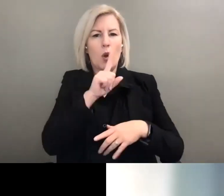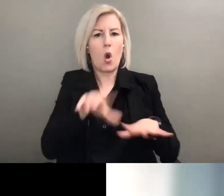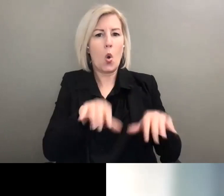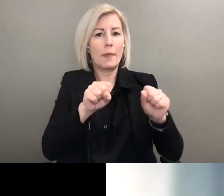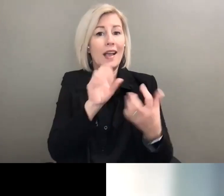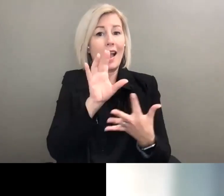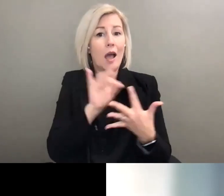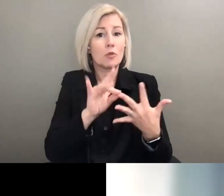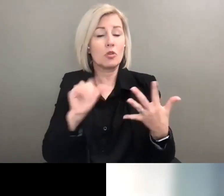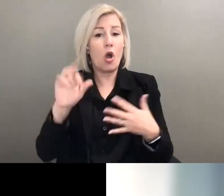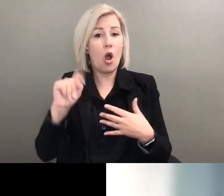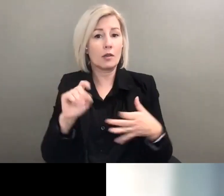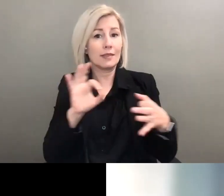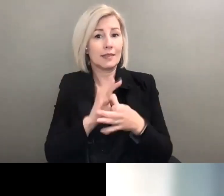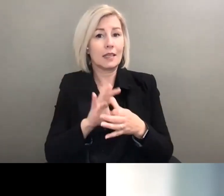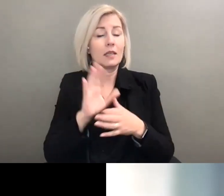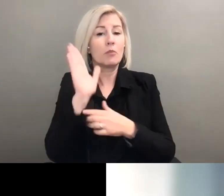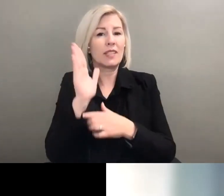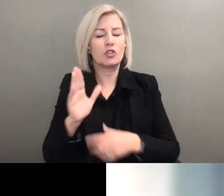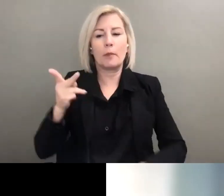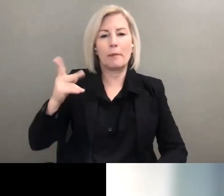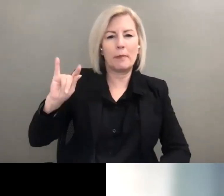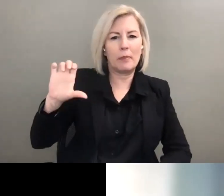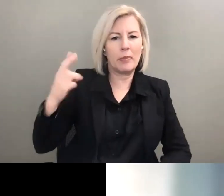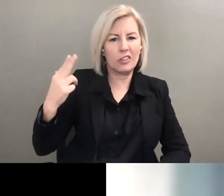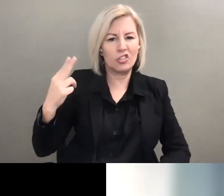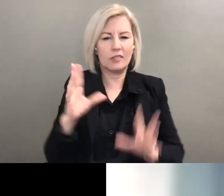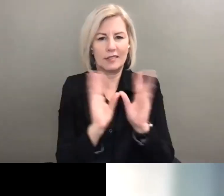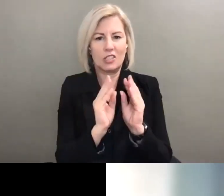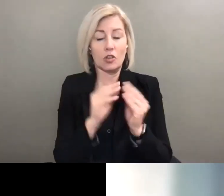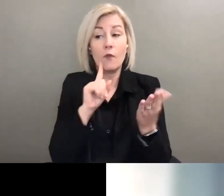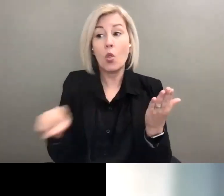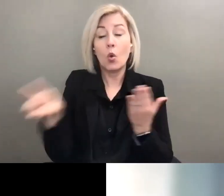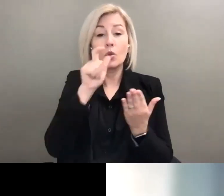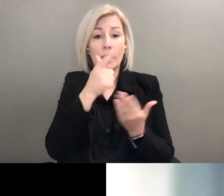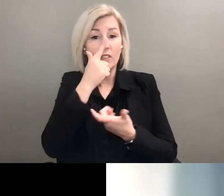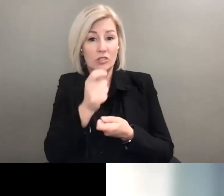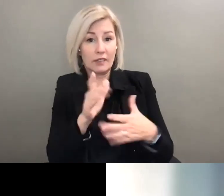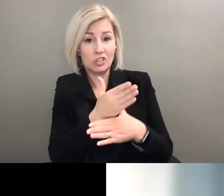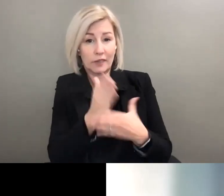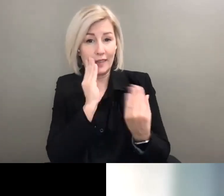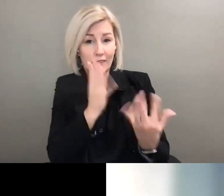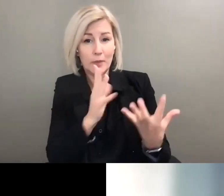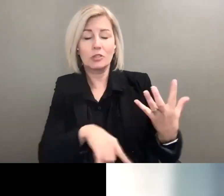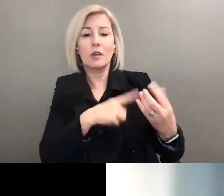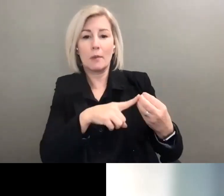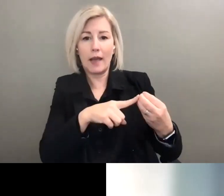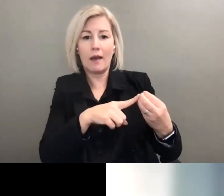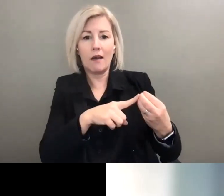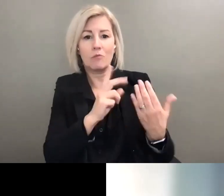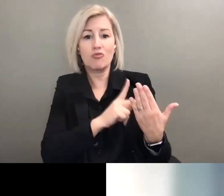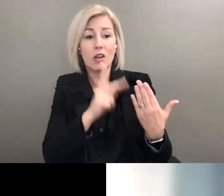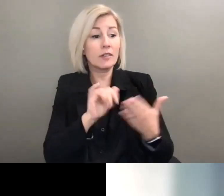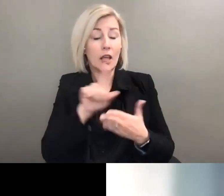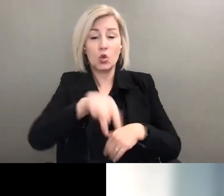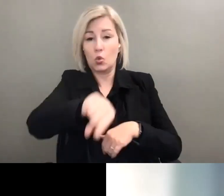optional ArtsCONNECT presenter pitch session for presenters interested in sharing information about a project that they're